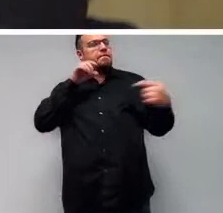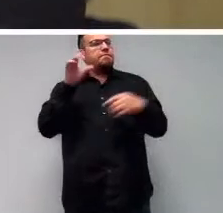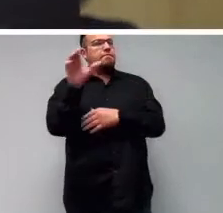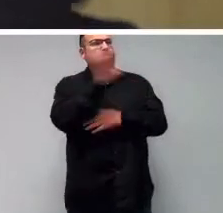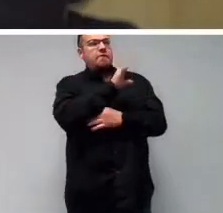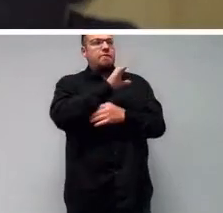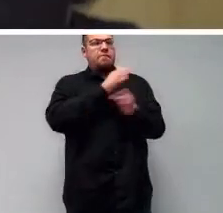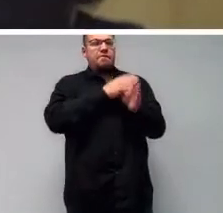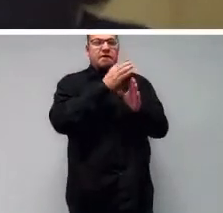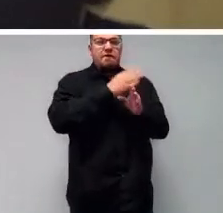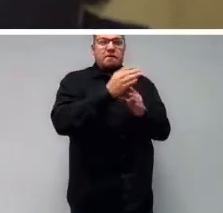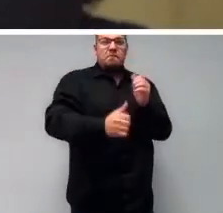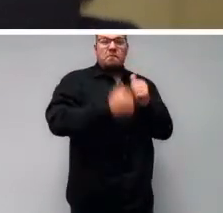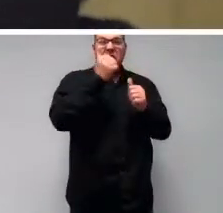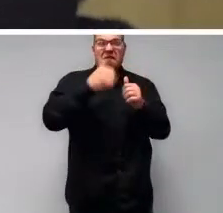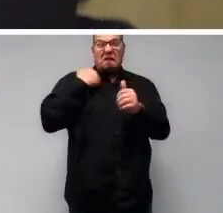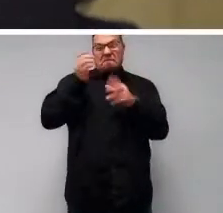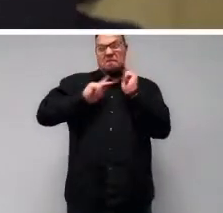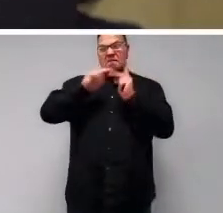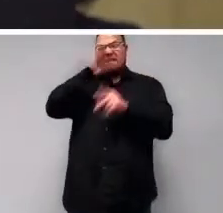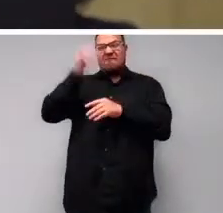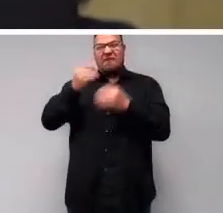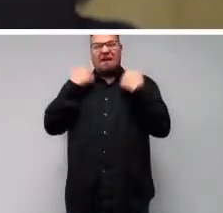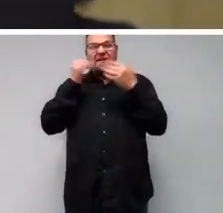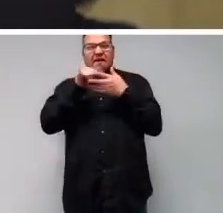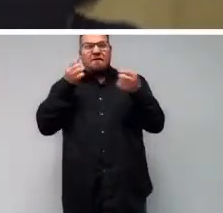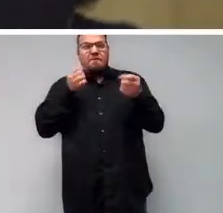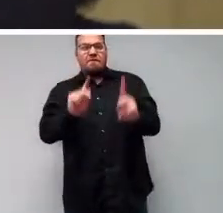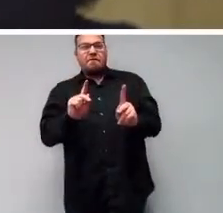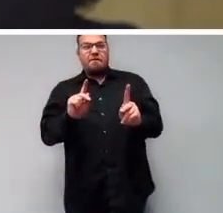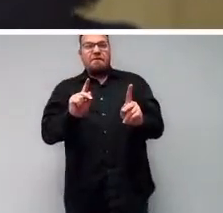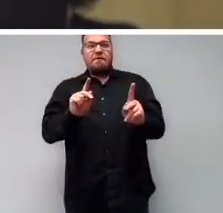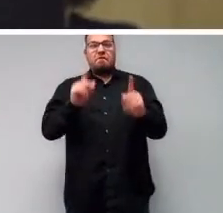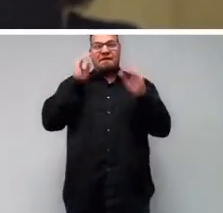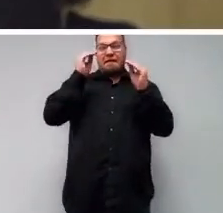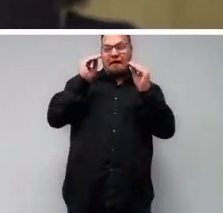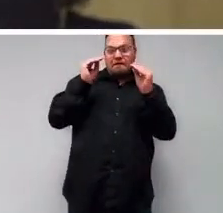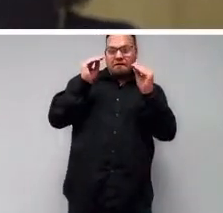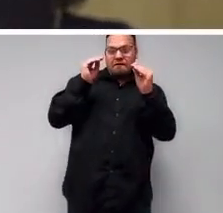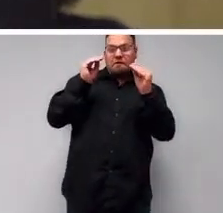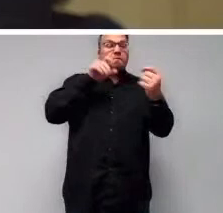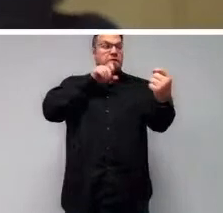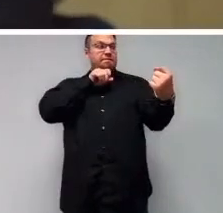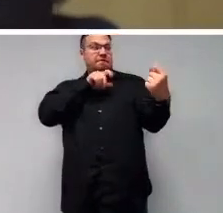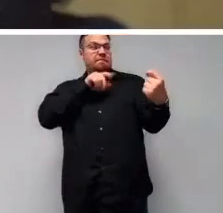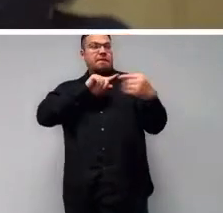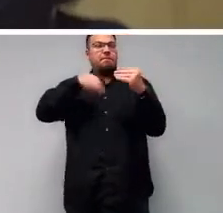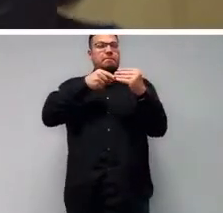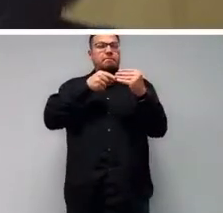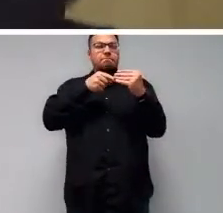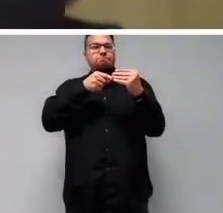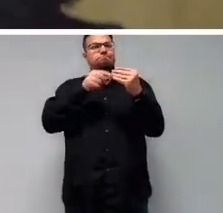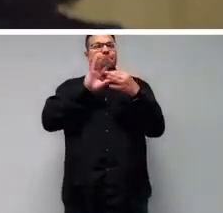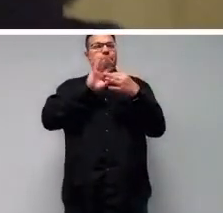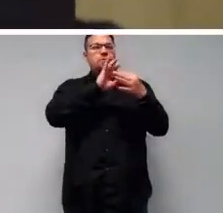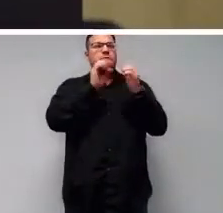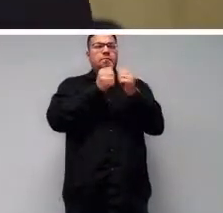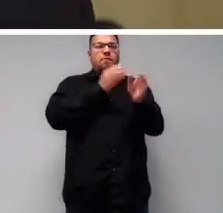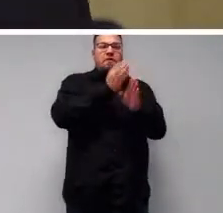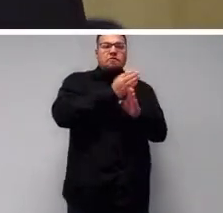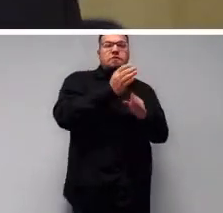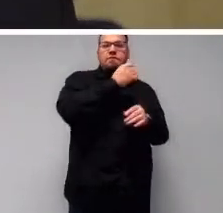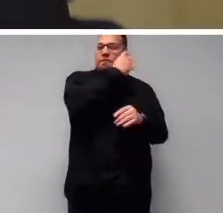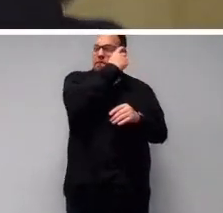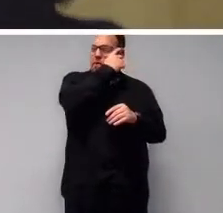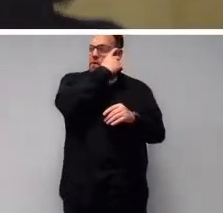people have never had the opportunity to be taught and then get feedback on their professionalism. Ozzy, can you